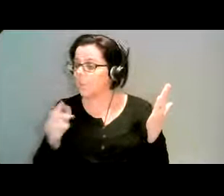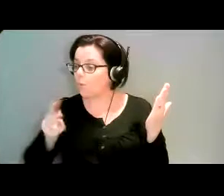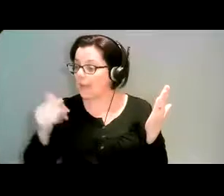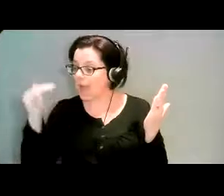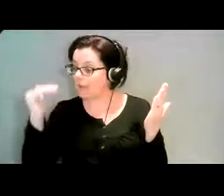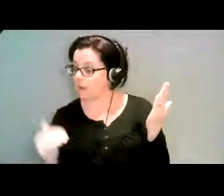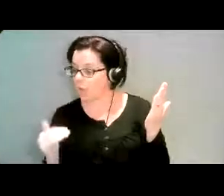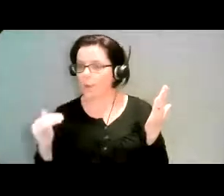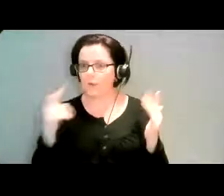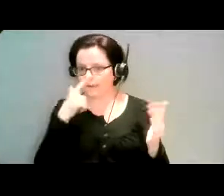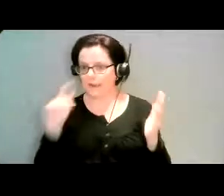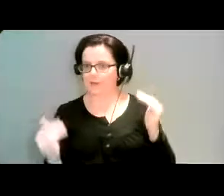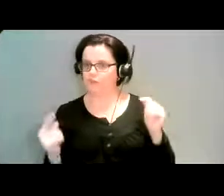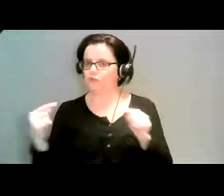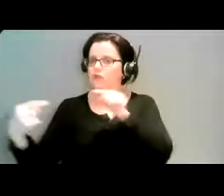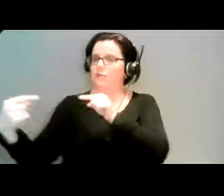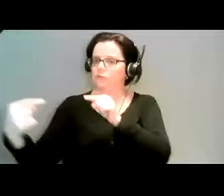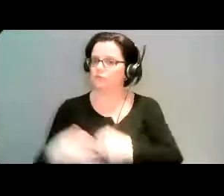Okay.